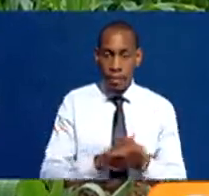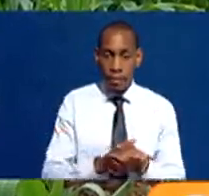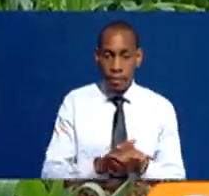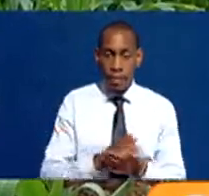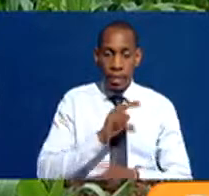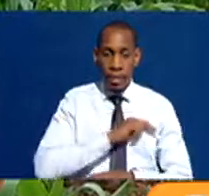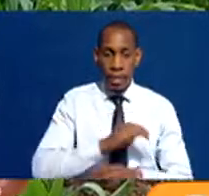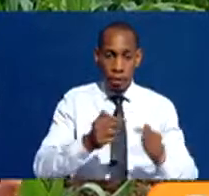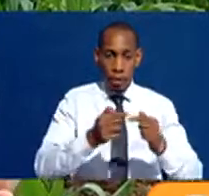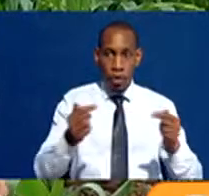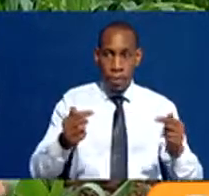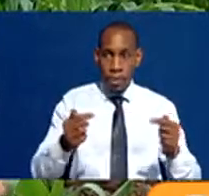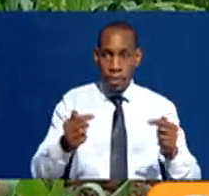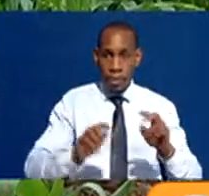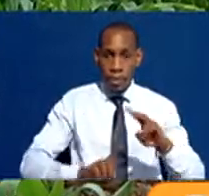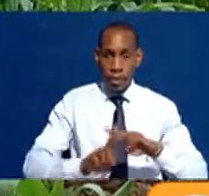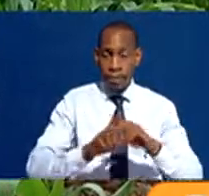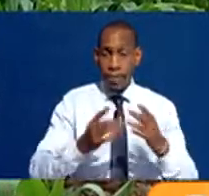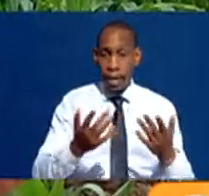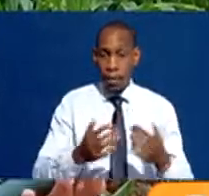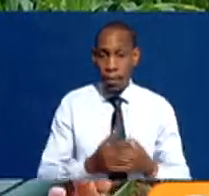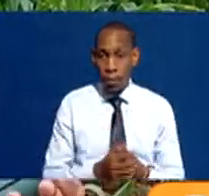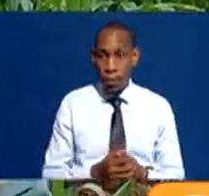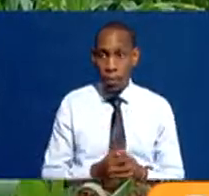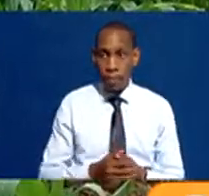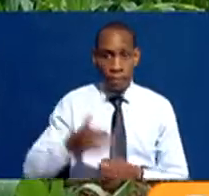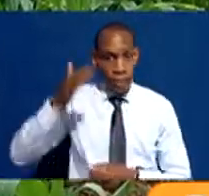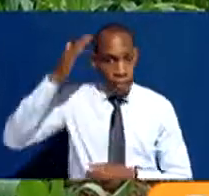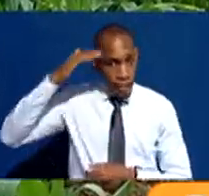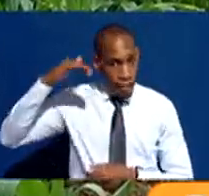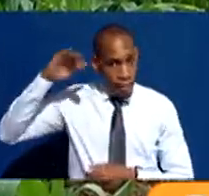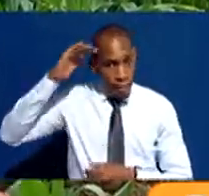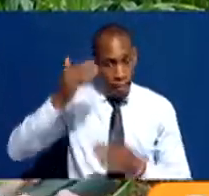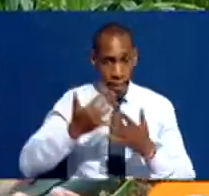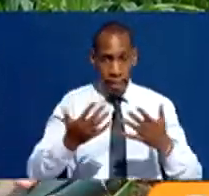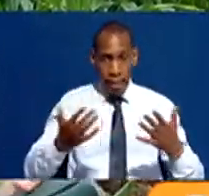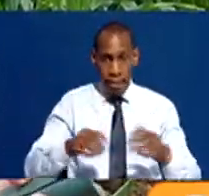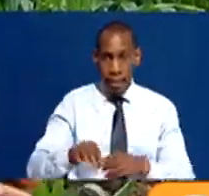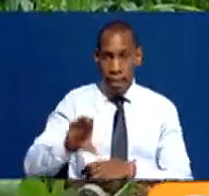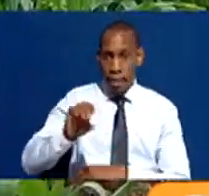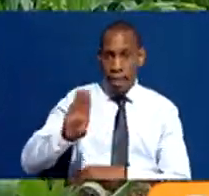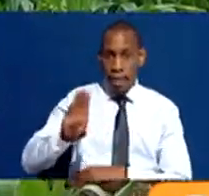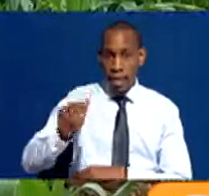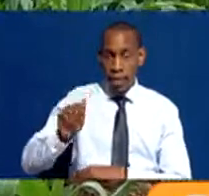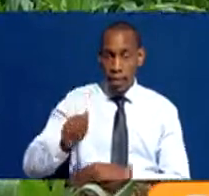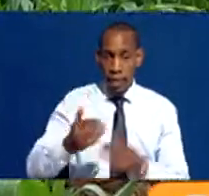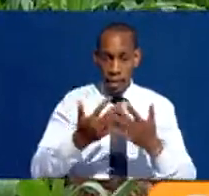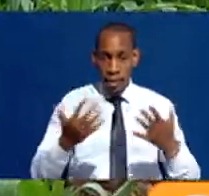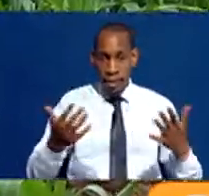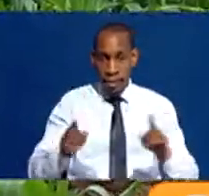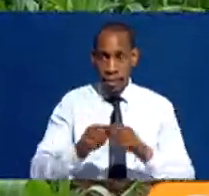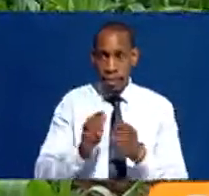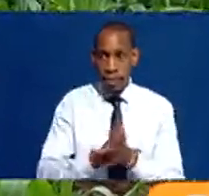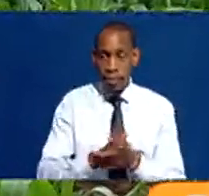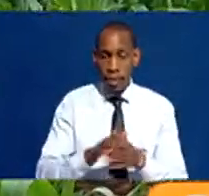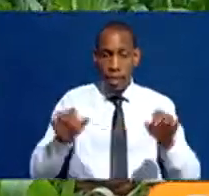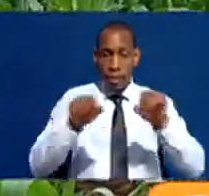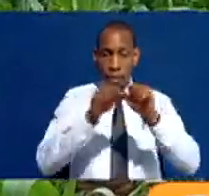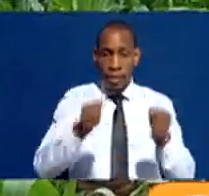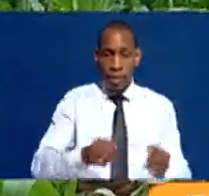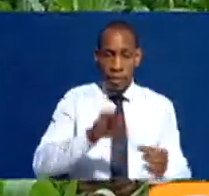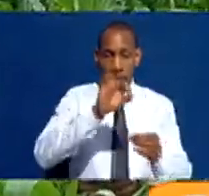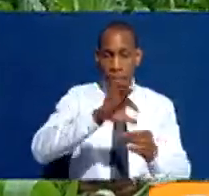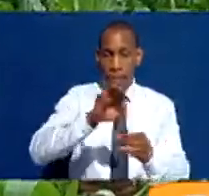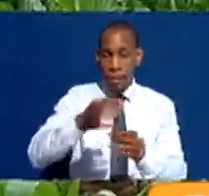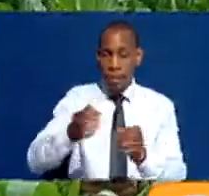available resistance comes from Mexican germplasm or Cuban germplasm, and they have been systematically transferred